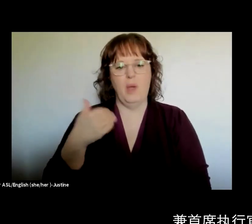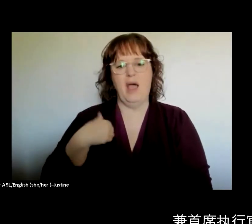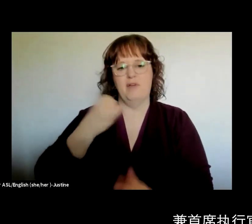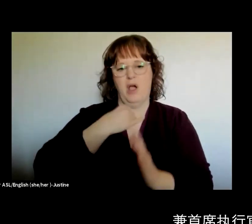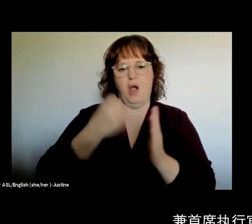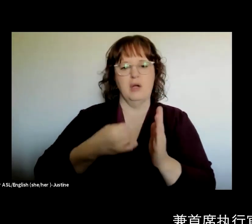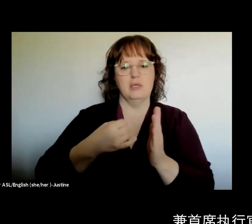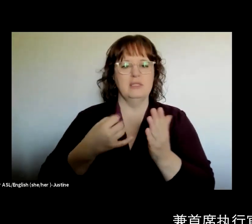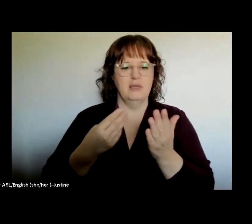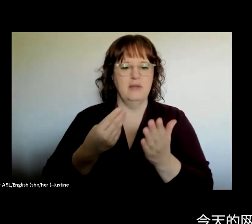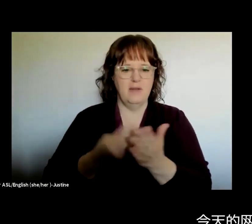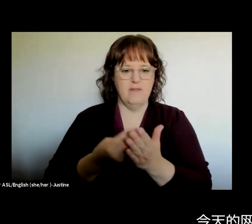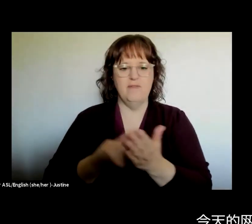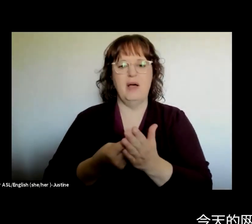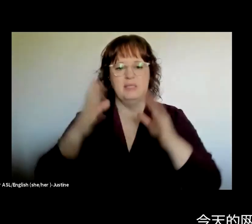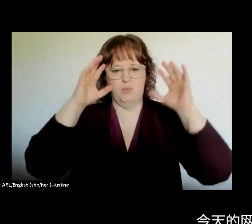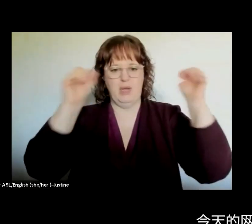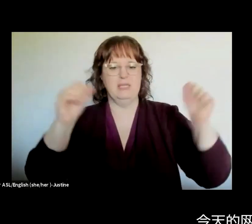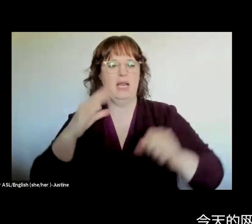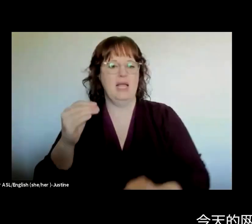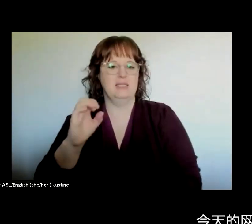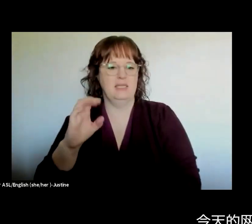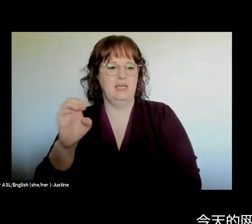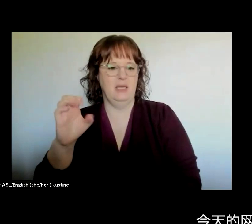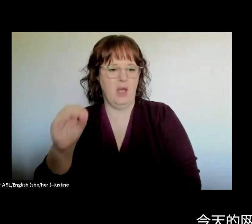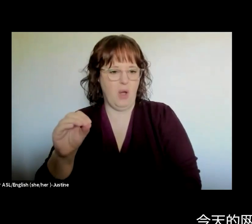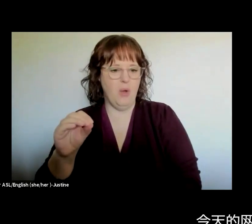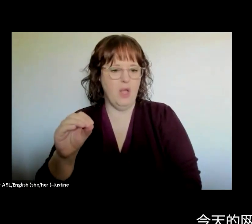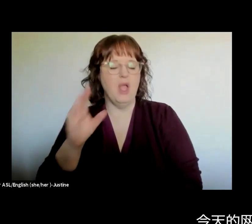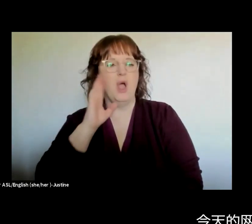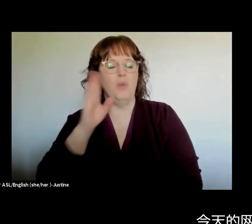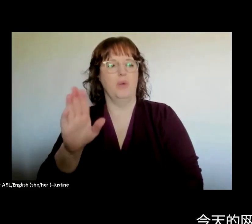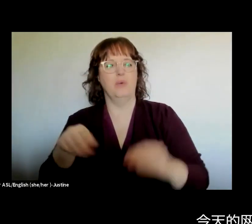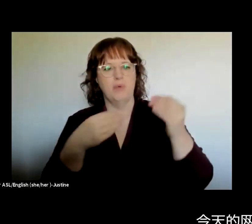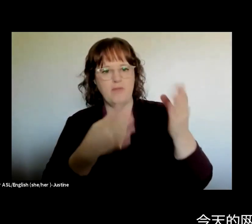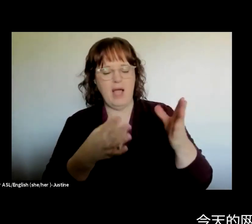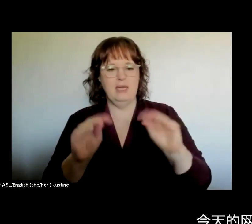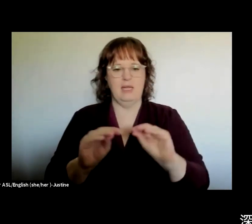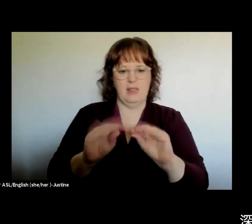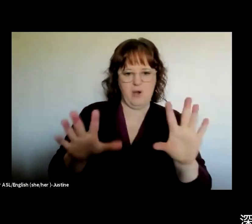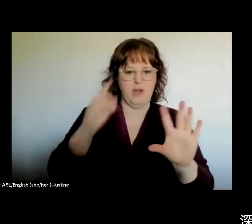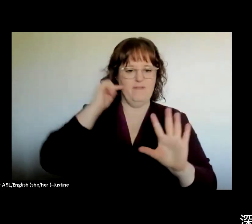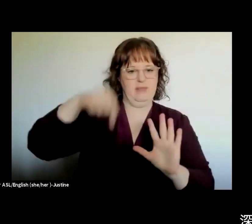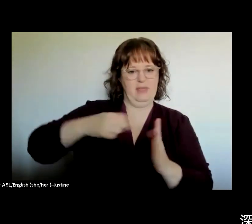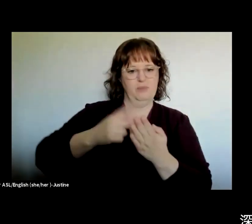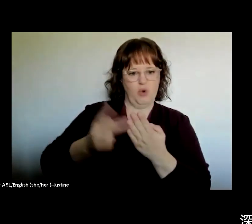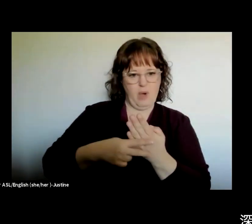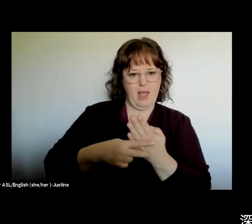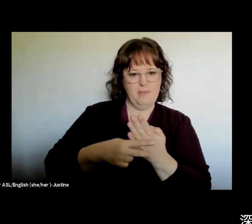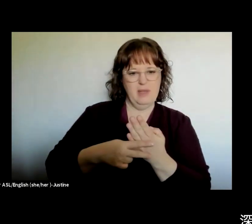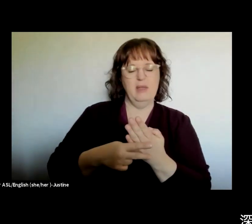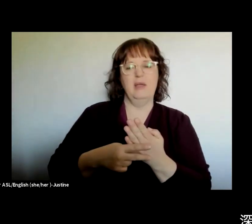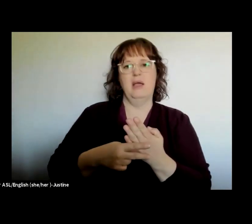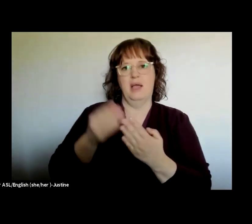Accelerator Grant Program. Today's webinar is intended to provide clarity around eligibility for the program and to offer insight into the